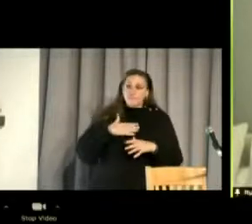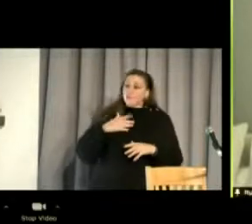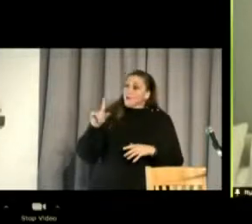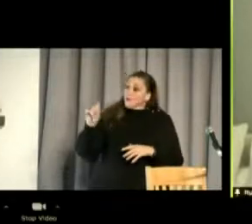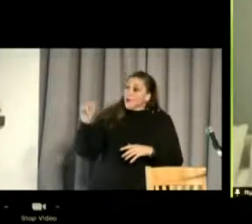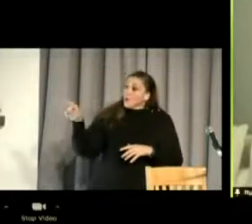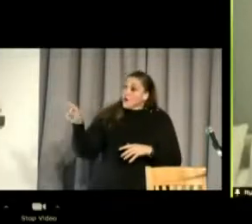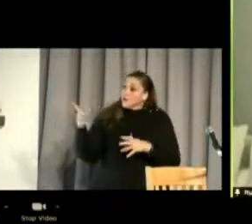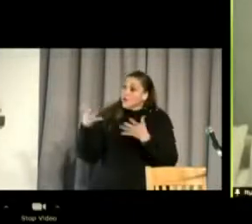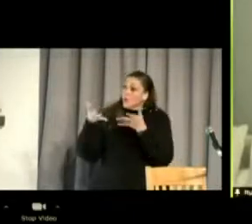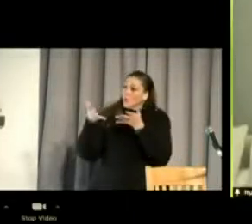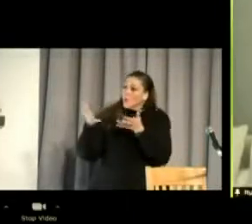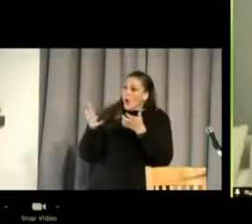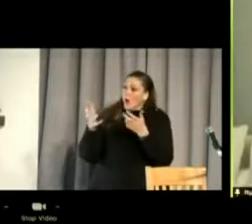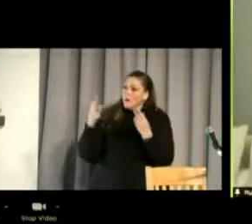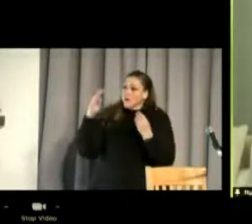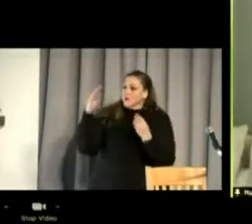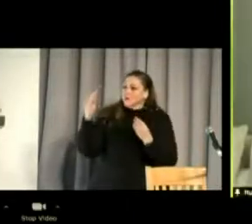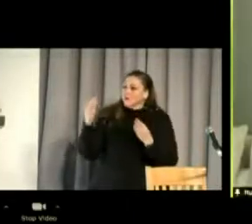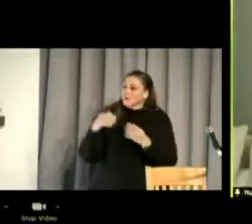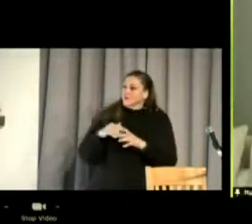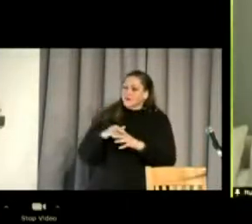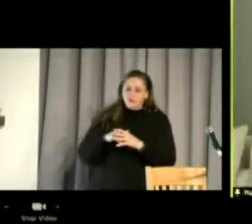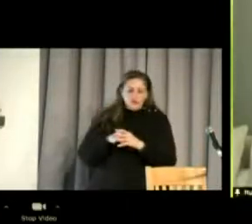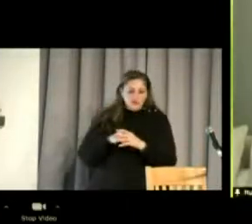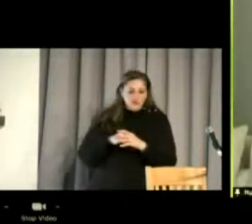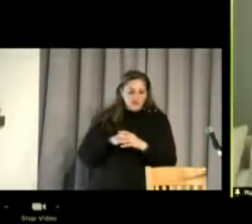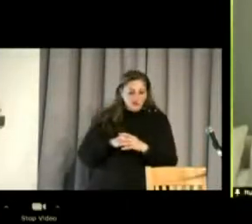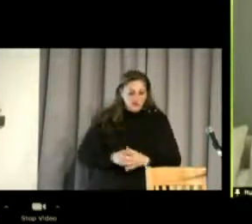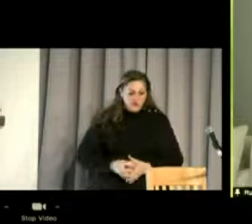that I want to put to Rukia Lumumba